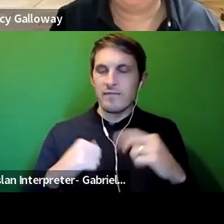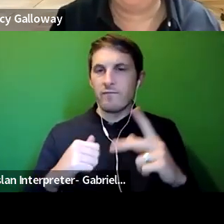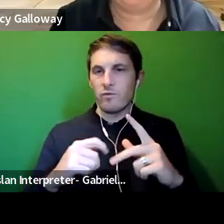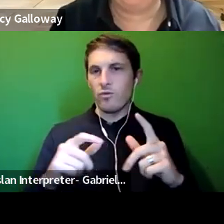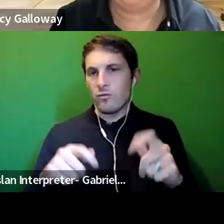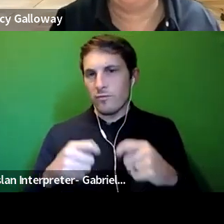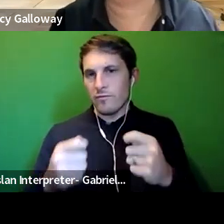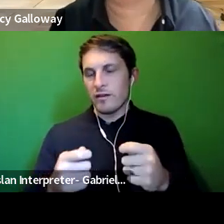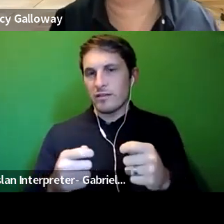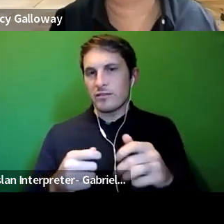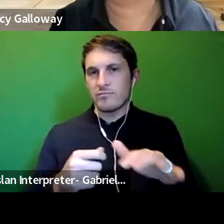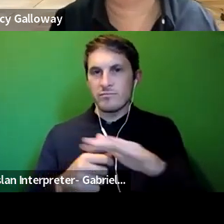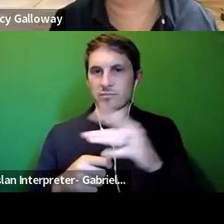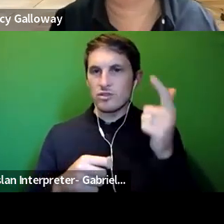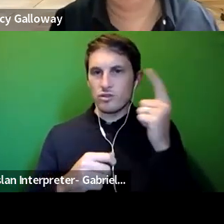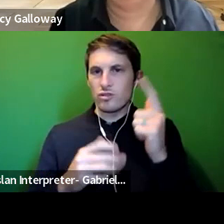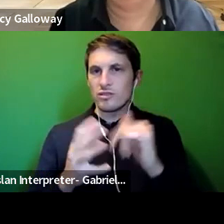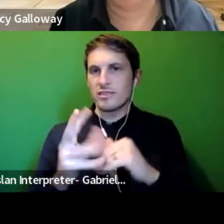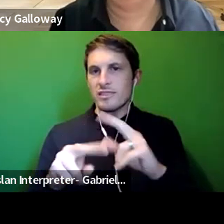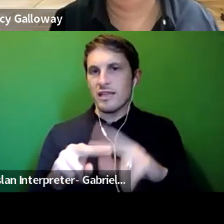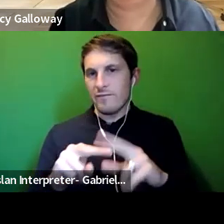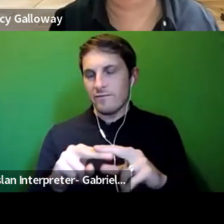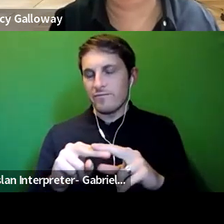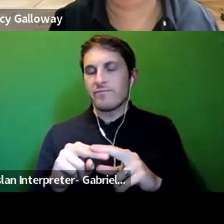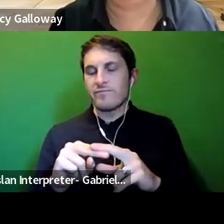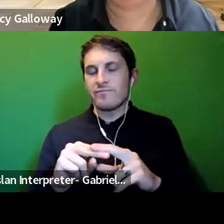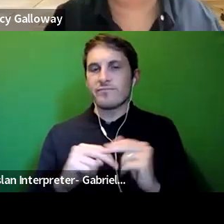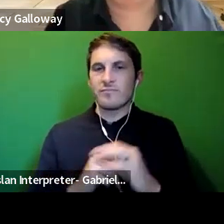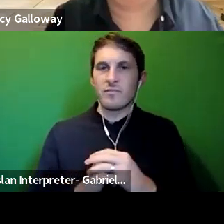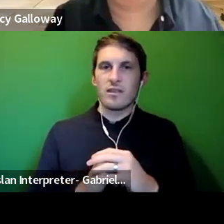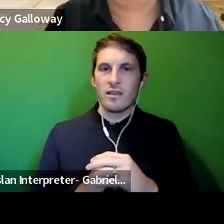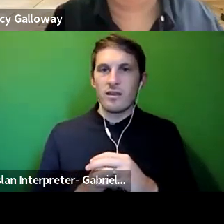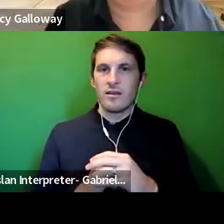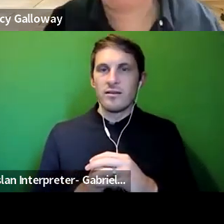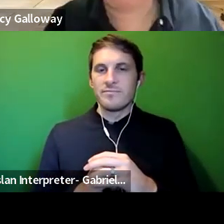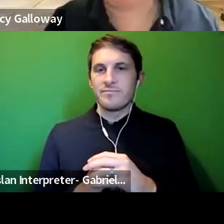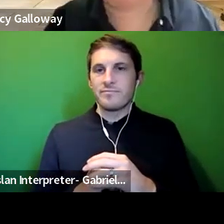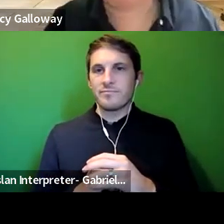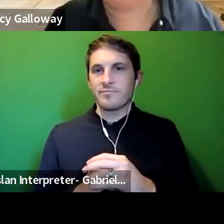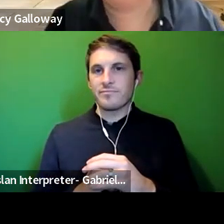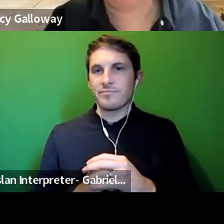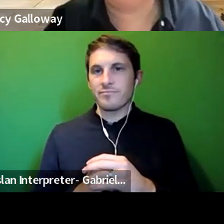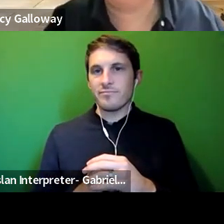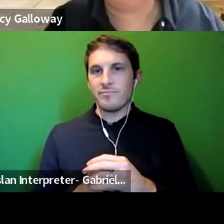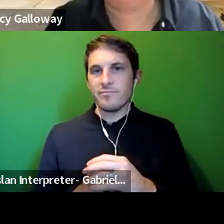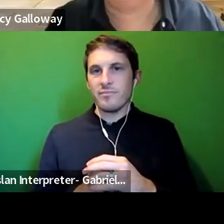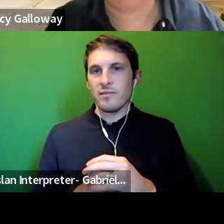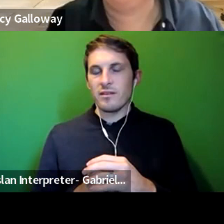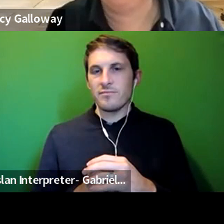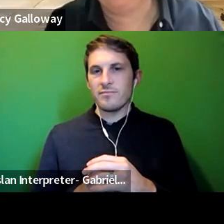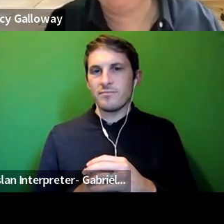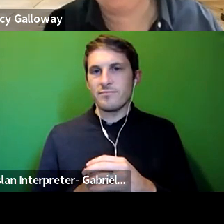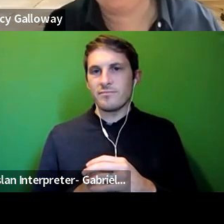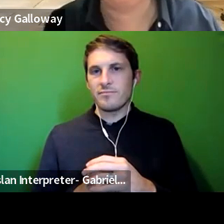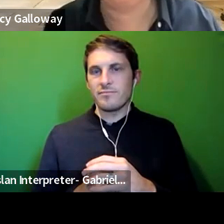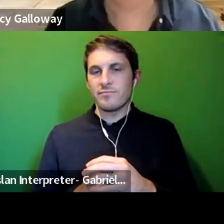for the teaching staff to enable them. us even in this space to keep up,